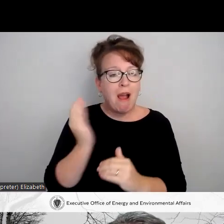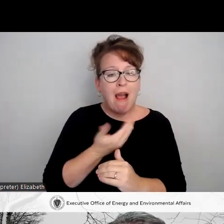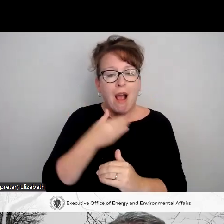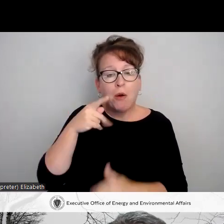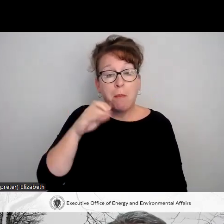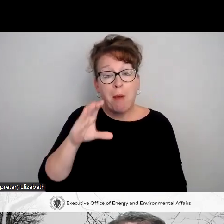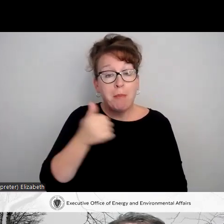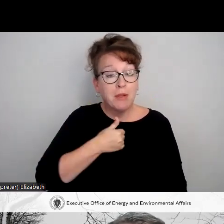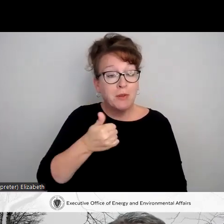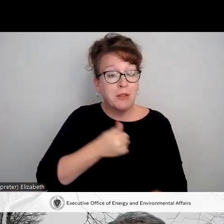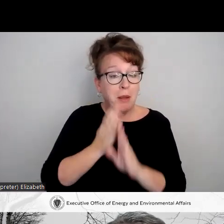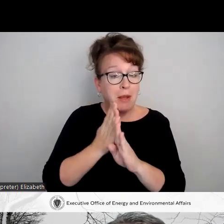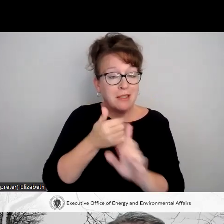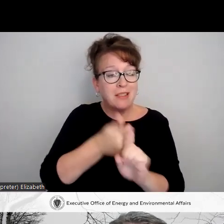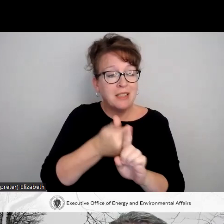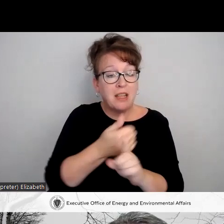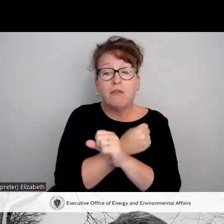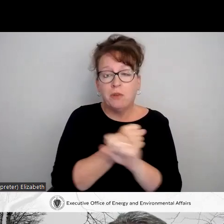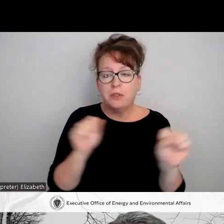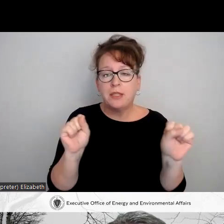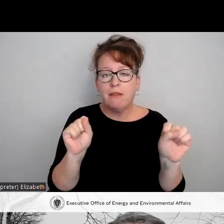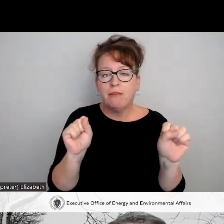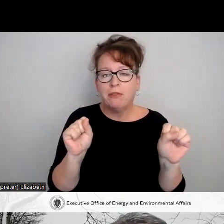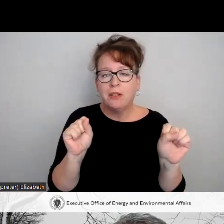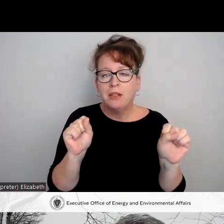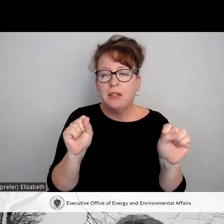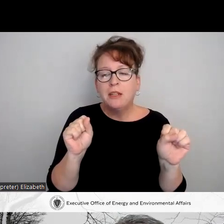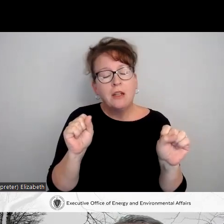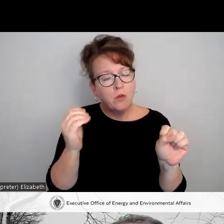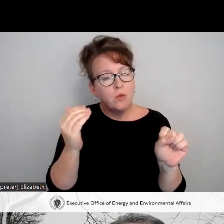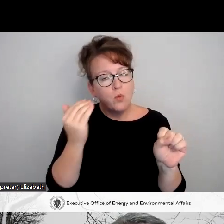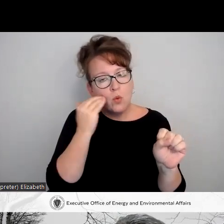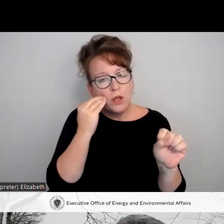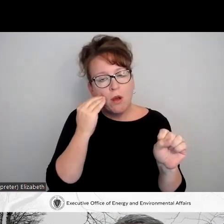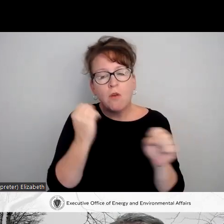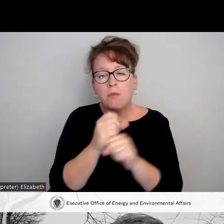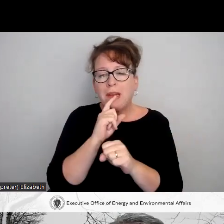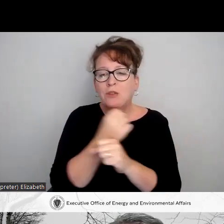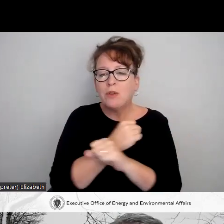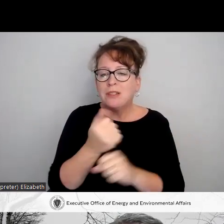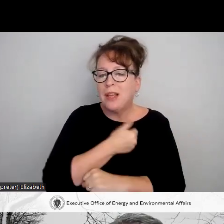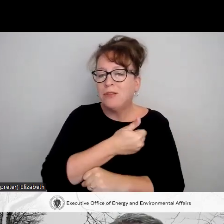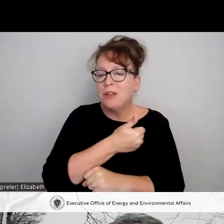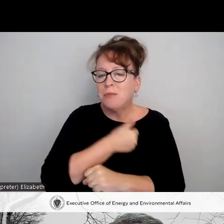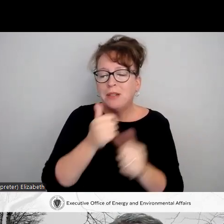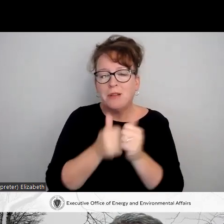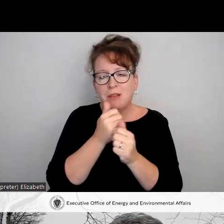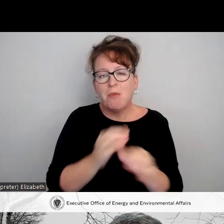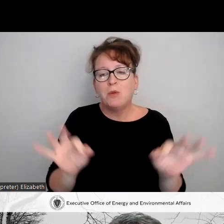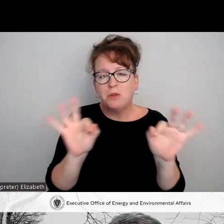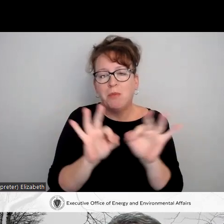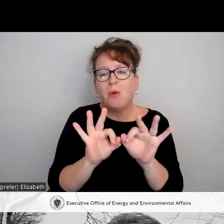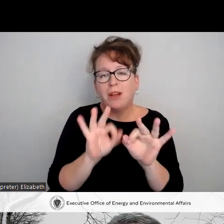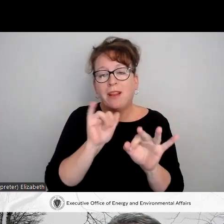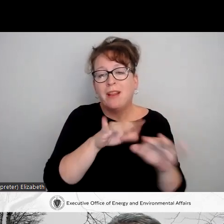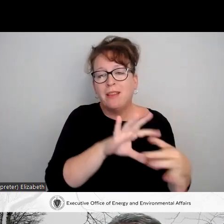vehicles are safe for riding. We know ensuring safe transportation is key to contributing to transportation justice.